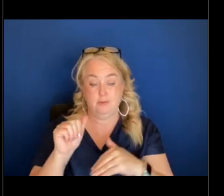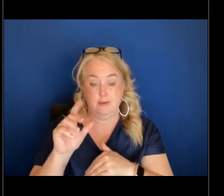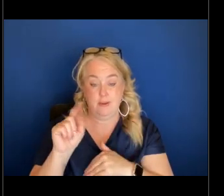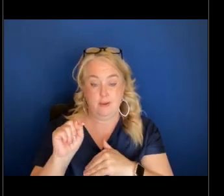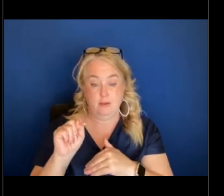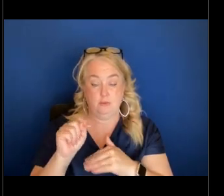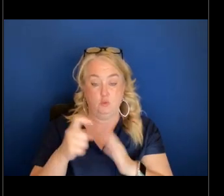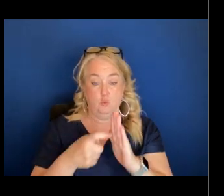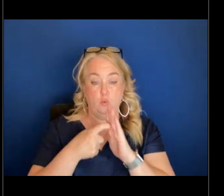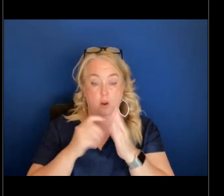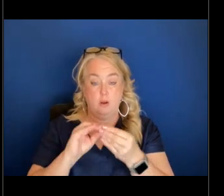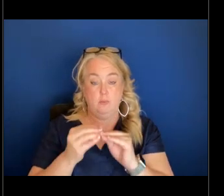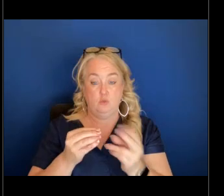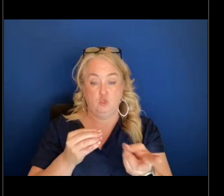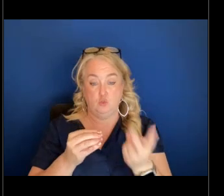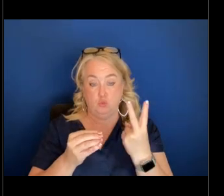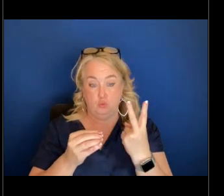2